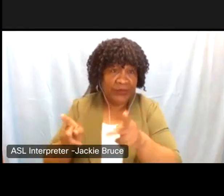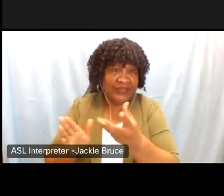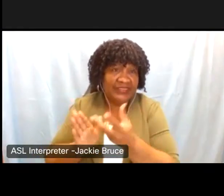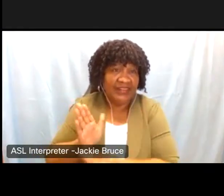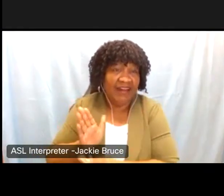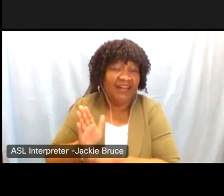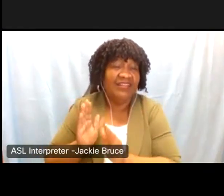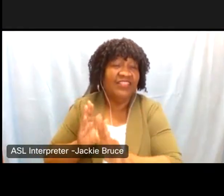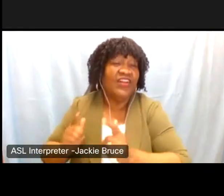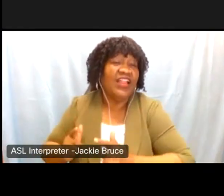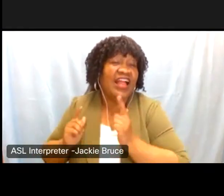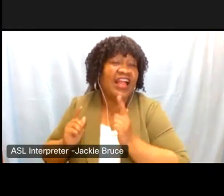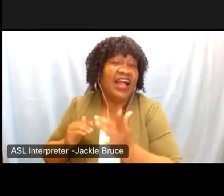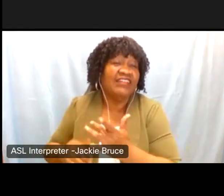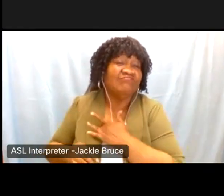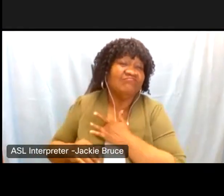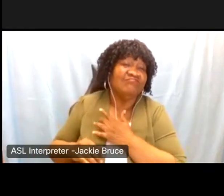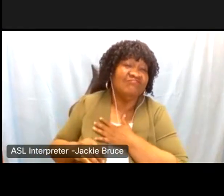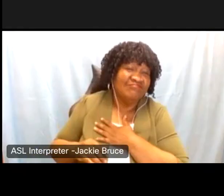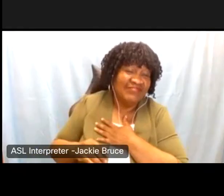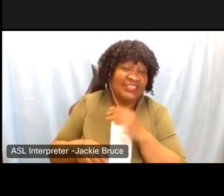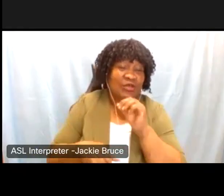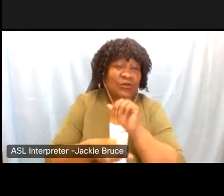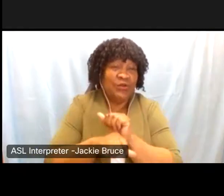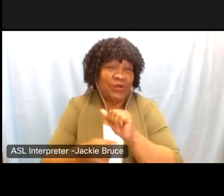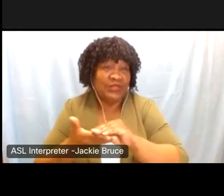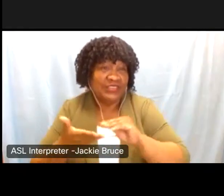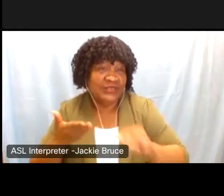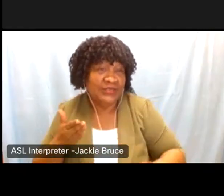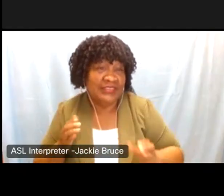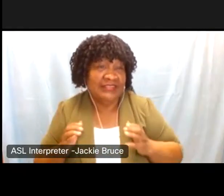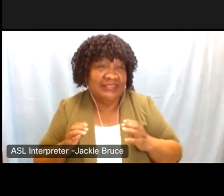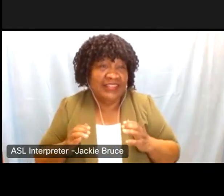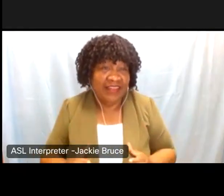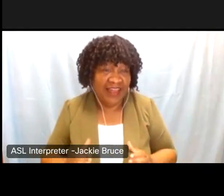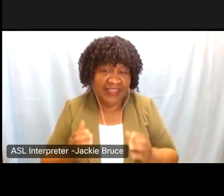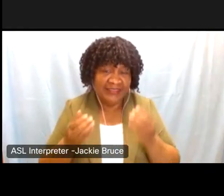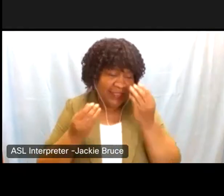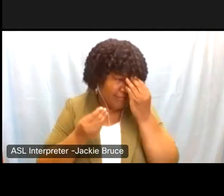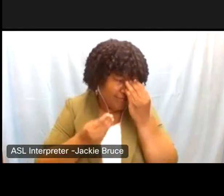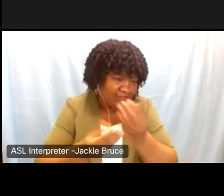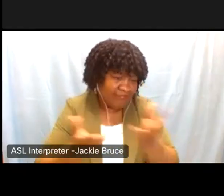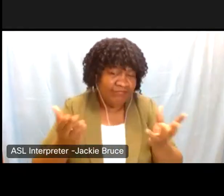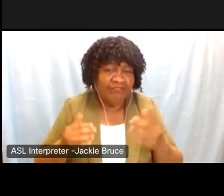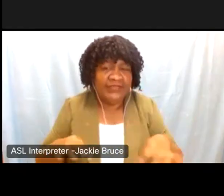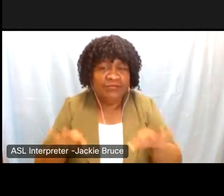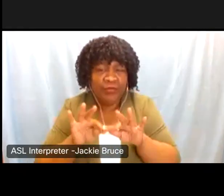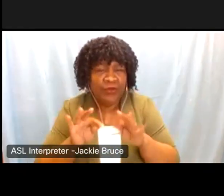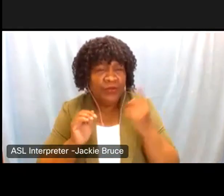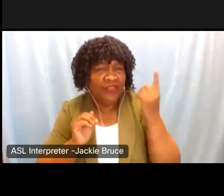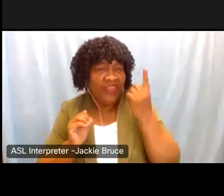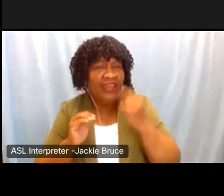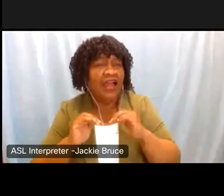And so, in working with clients and in working with students, I invite them to think about how does